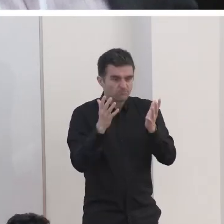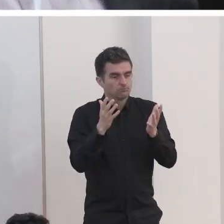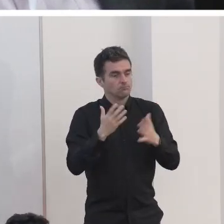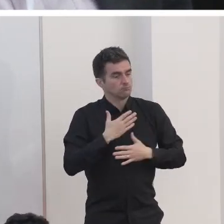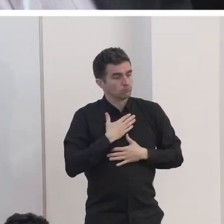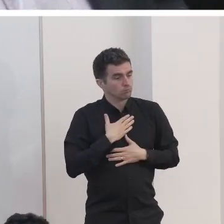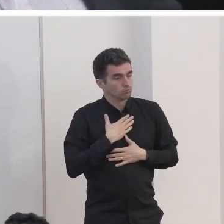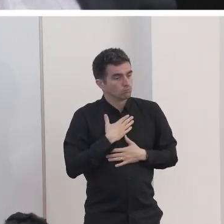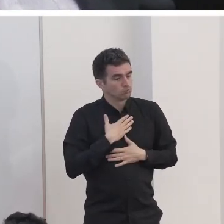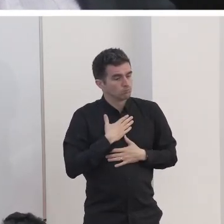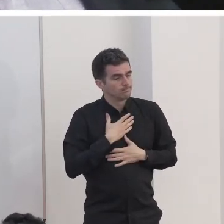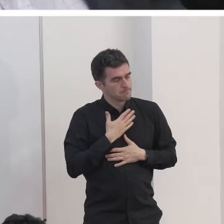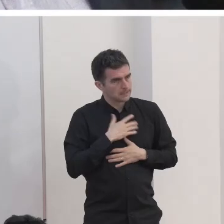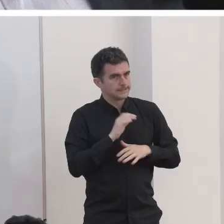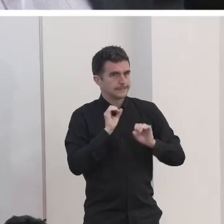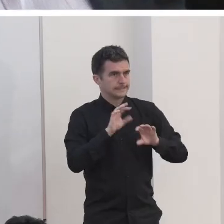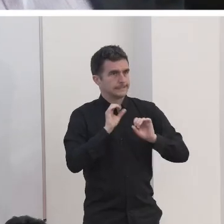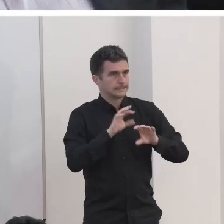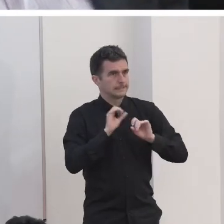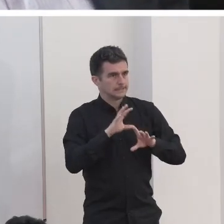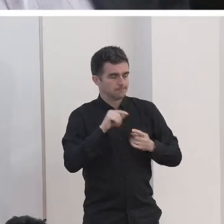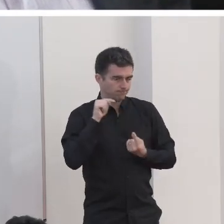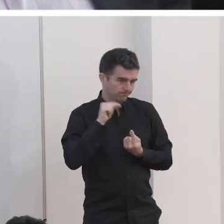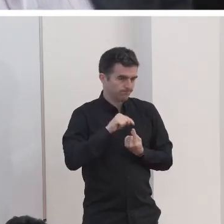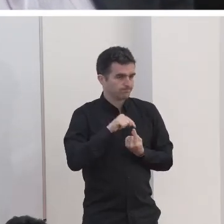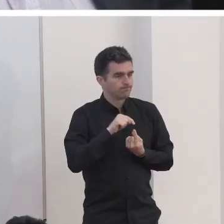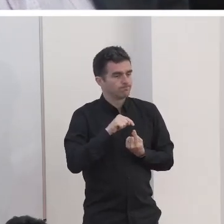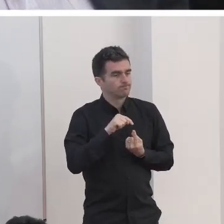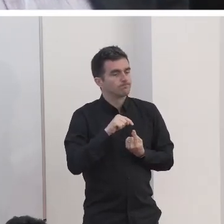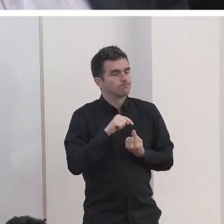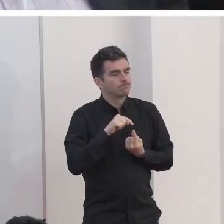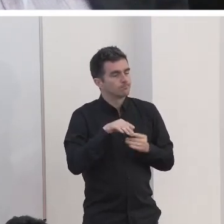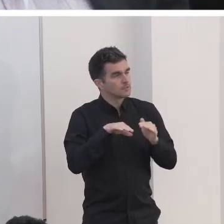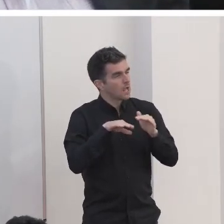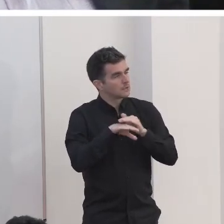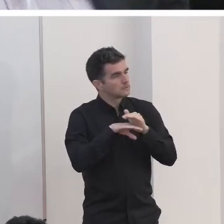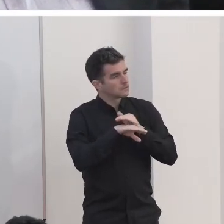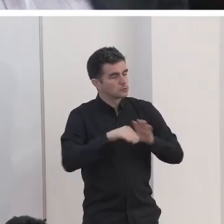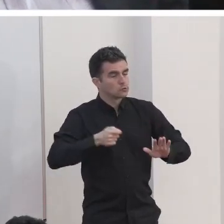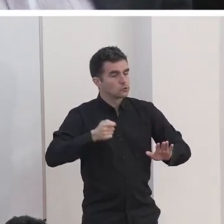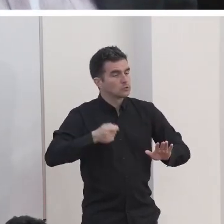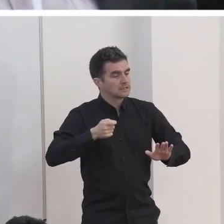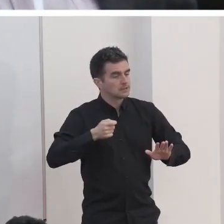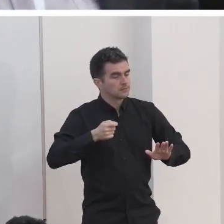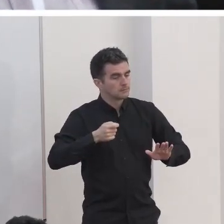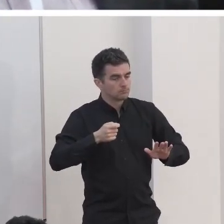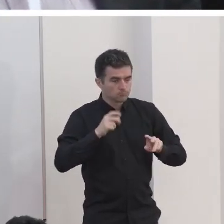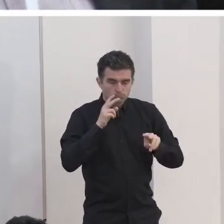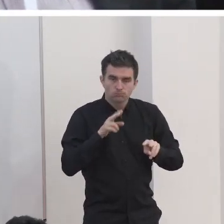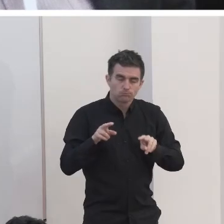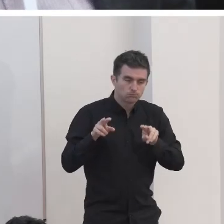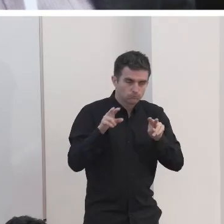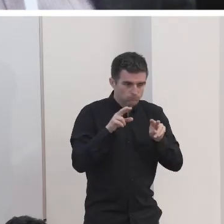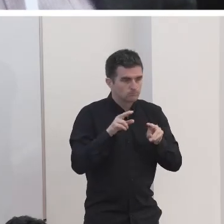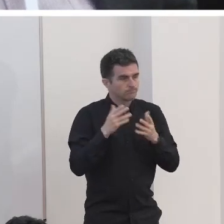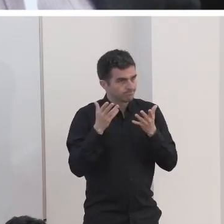drivers of ensuring access to justice, sustainable access to justice for all, and